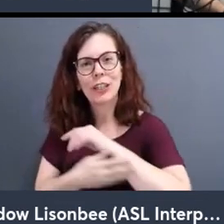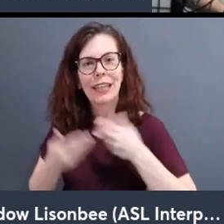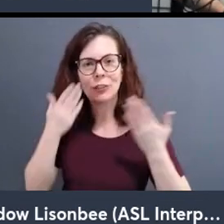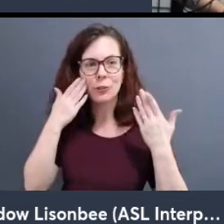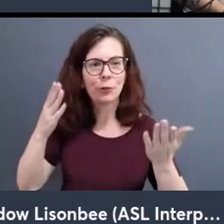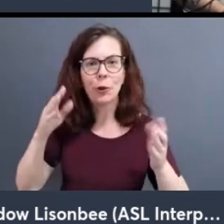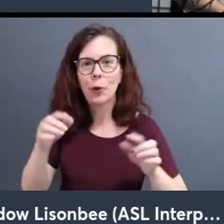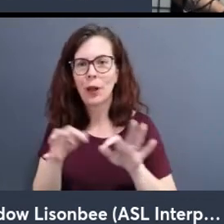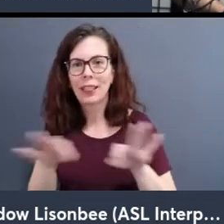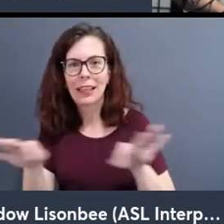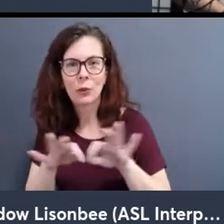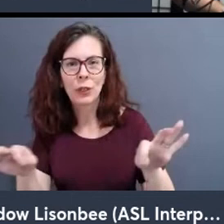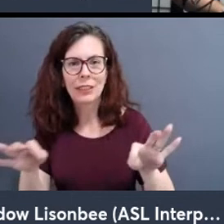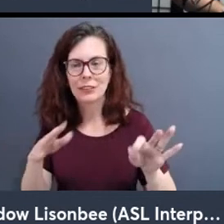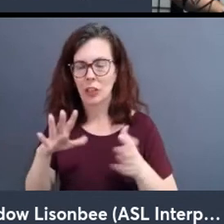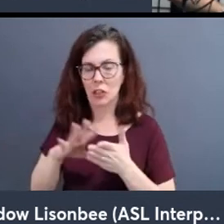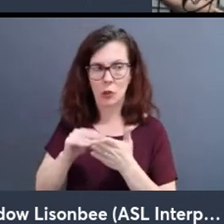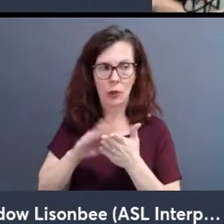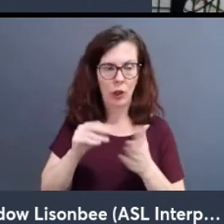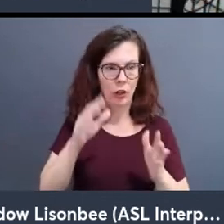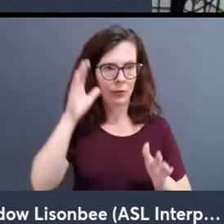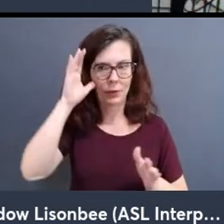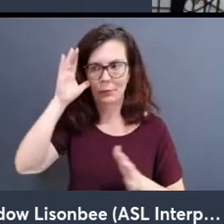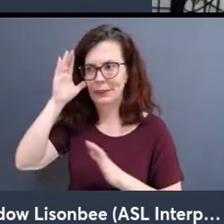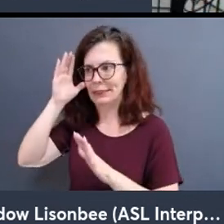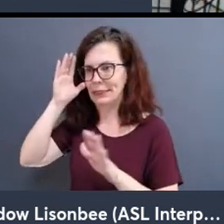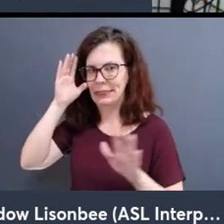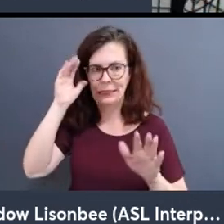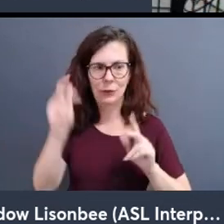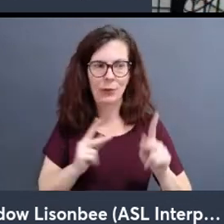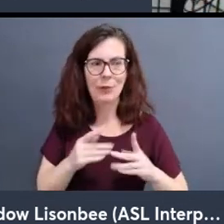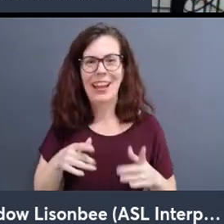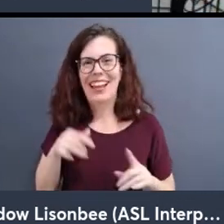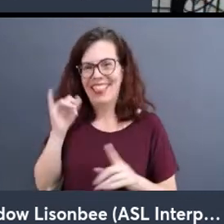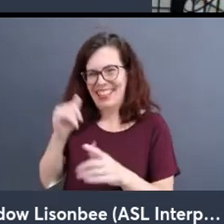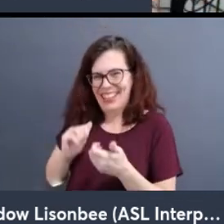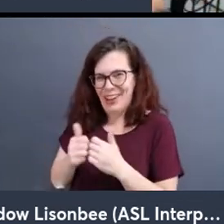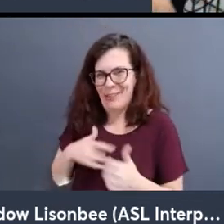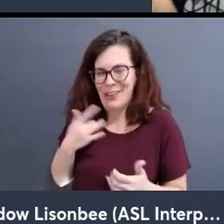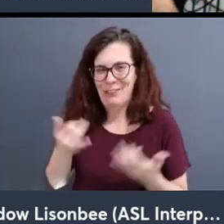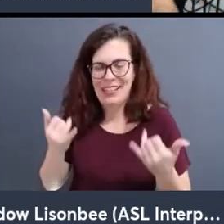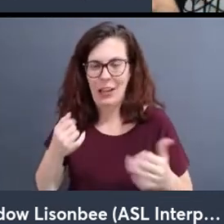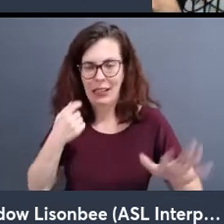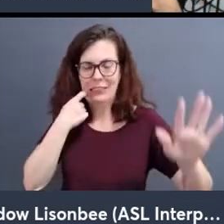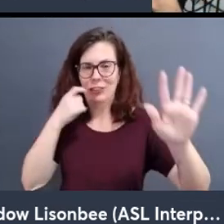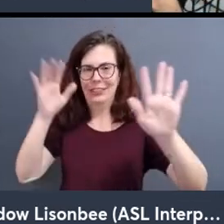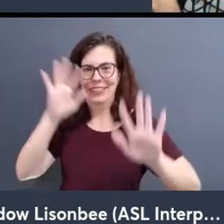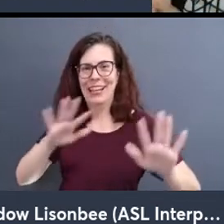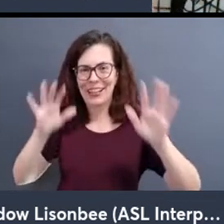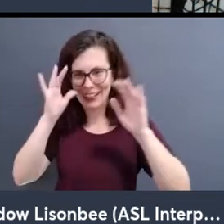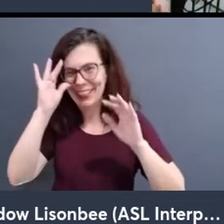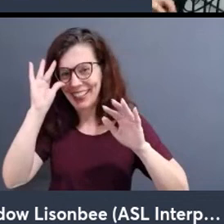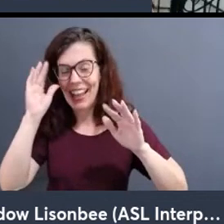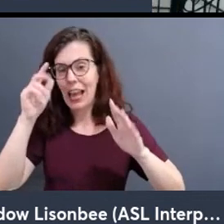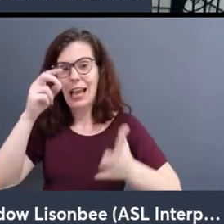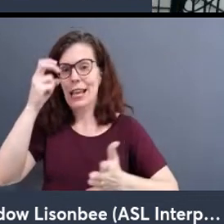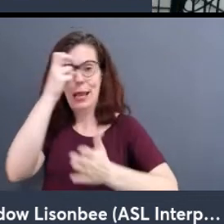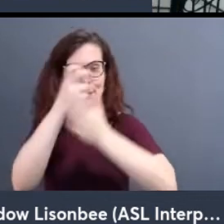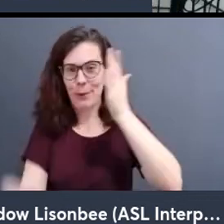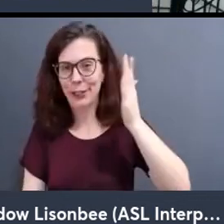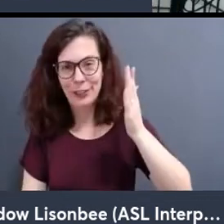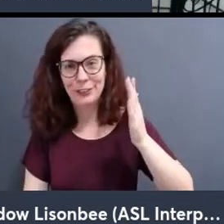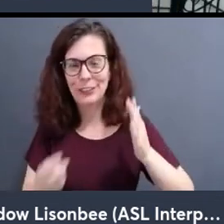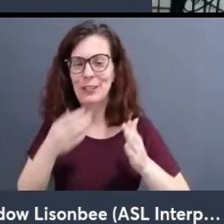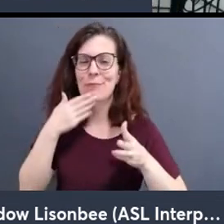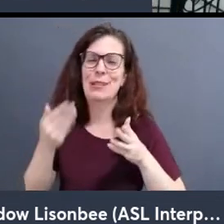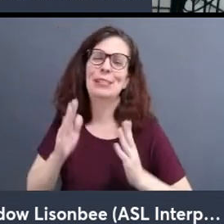language and you just kind of learn by listening to people, like that's kind of how I feel like I just an immersion. That's the best way to